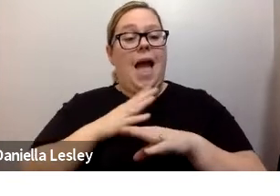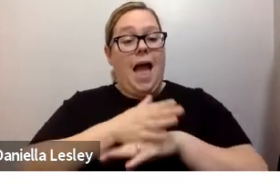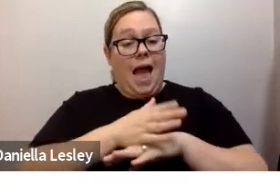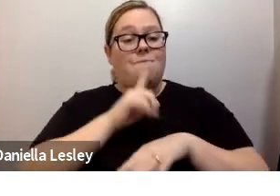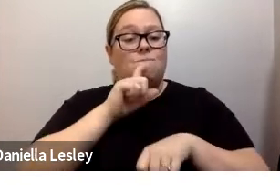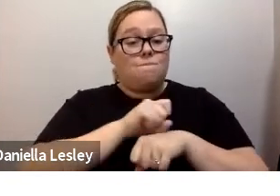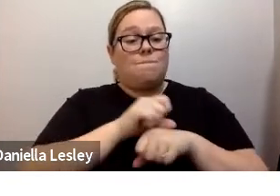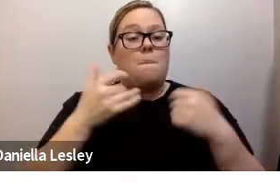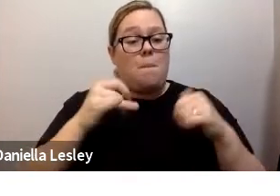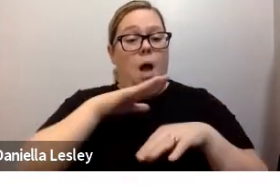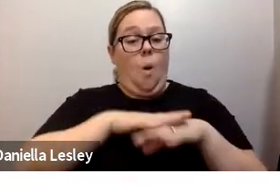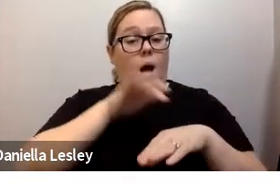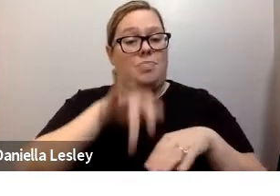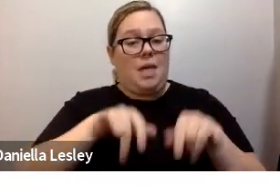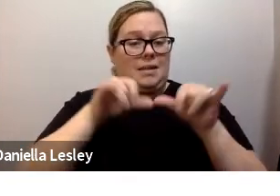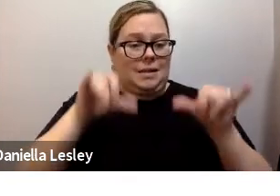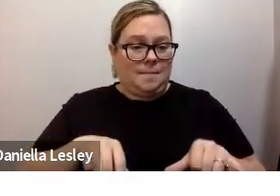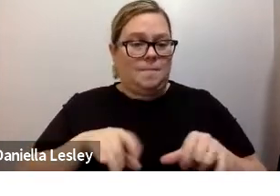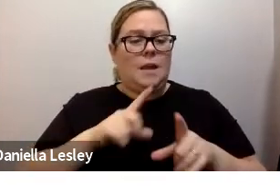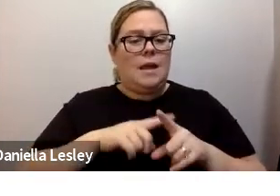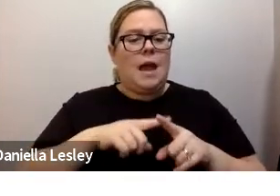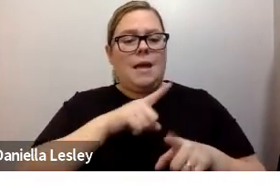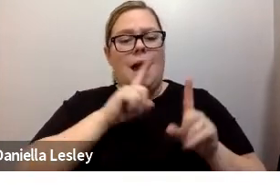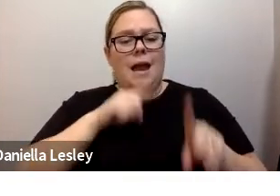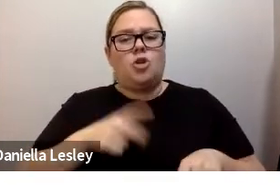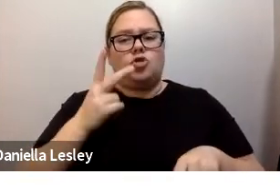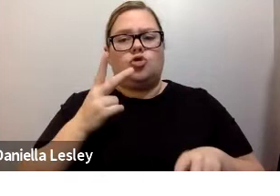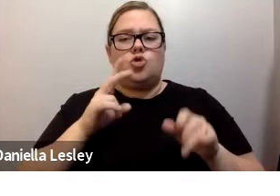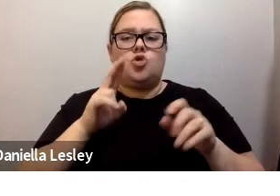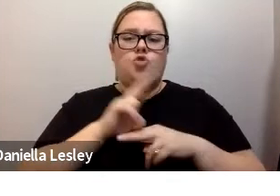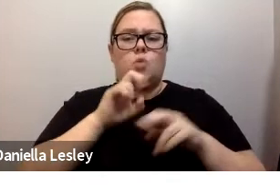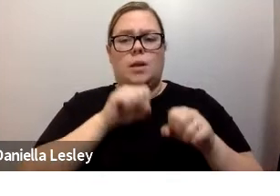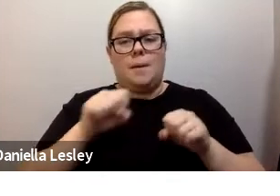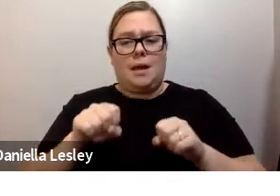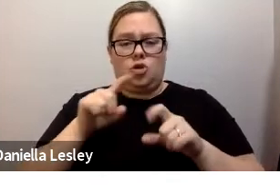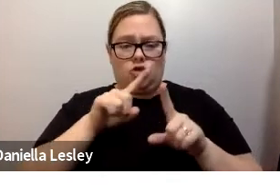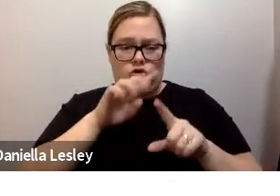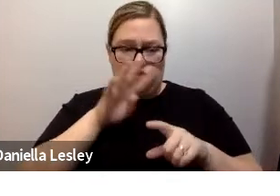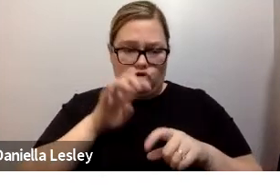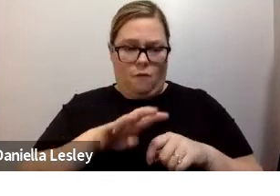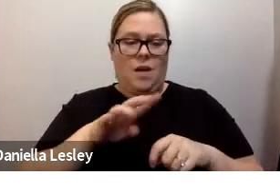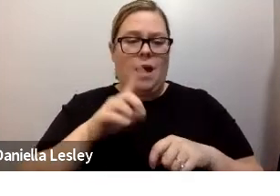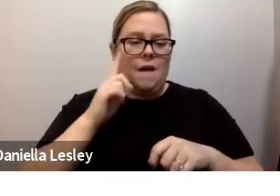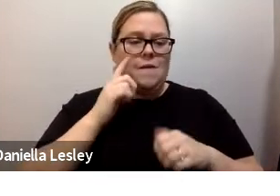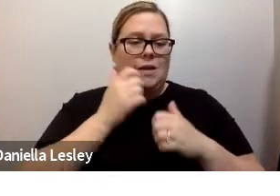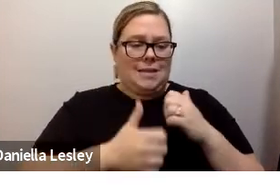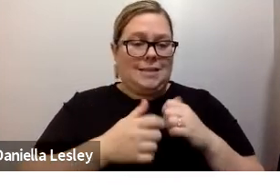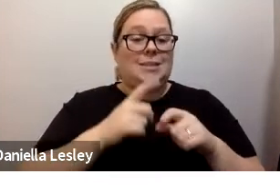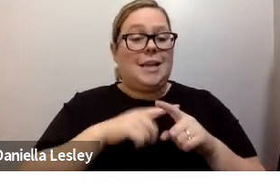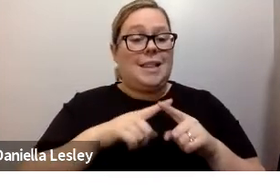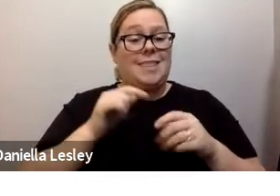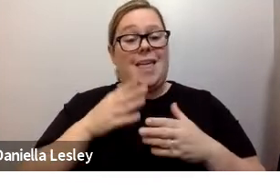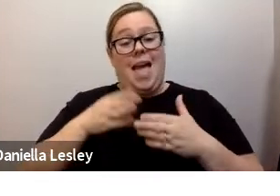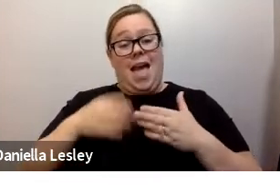system. And then they answer 2 usability surveys after gameplay on each system. And then finally, at the end